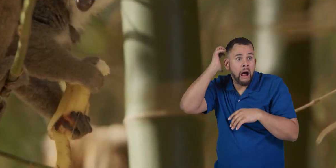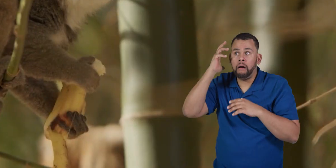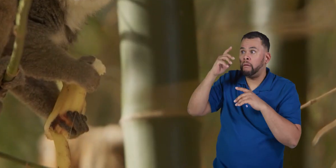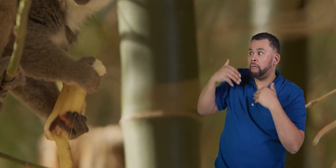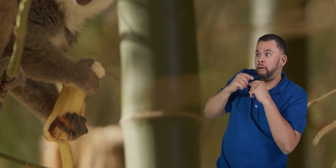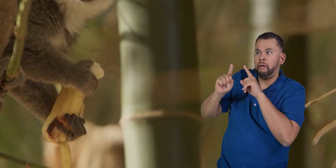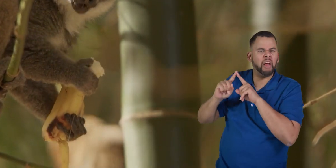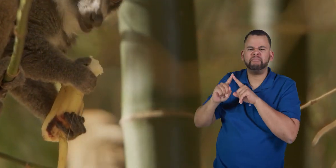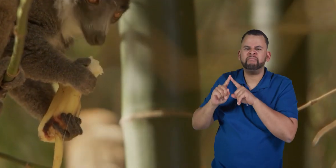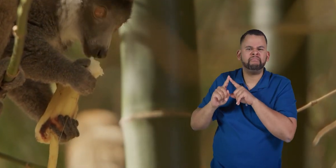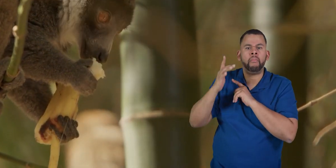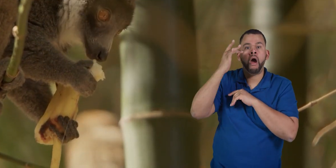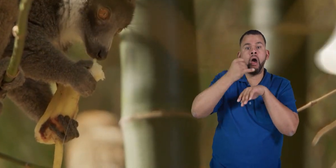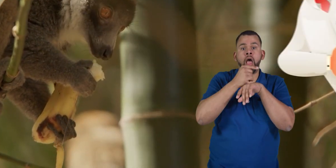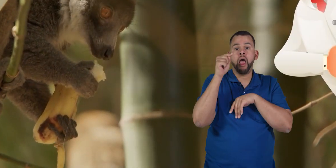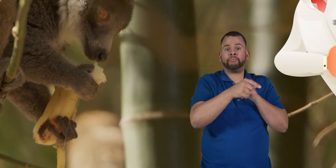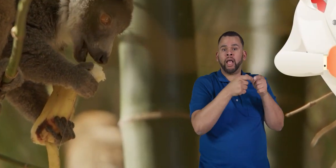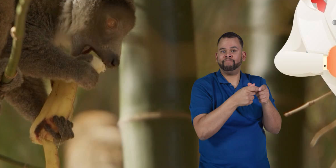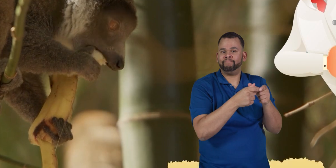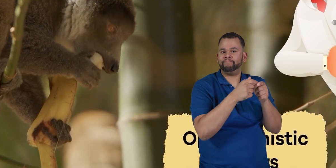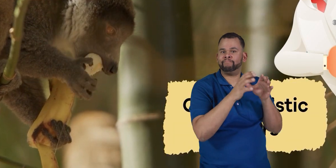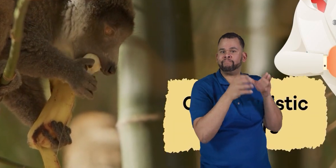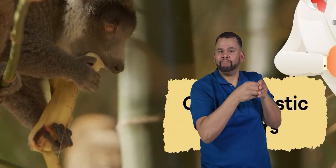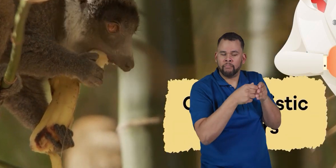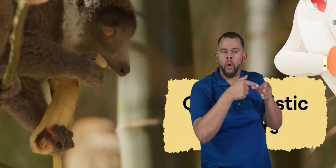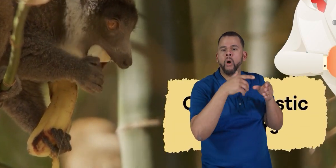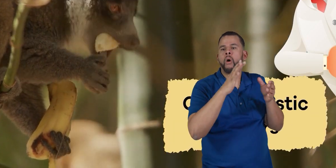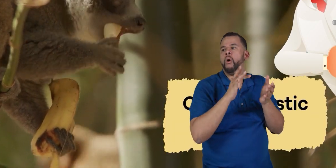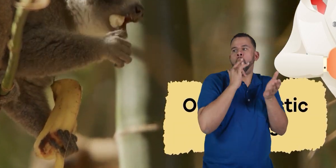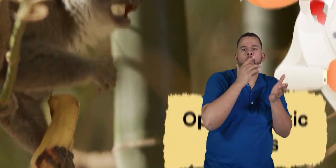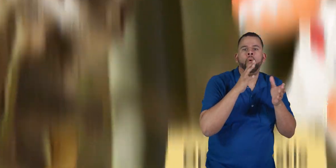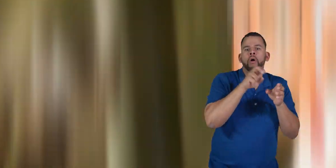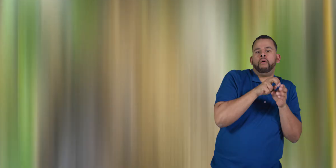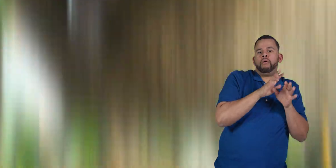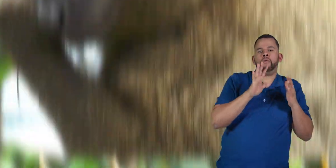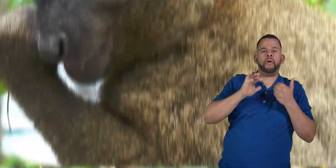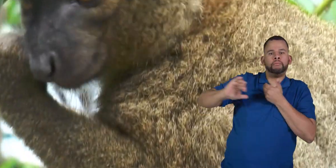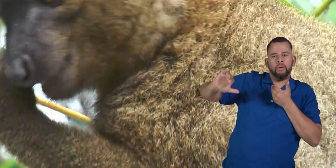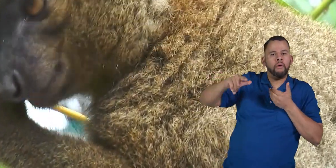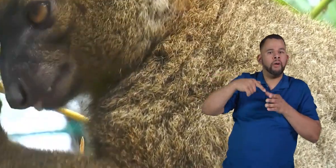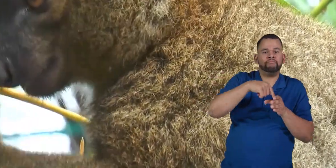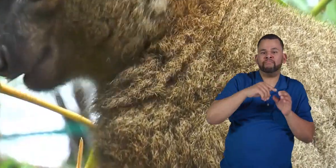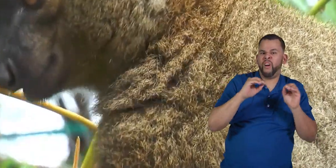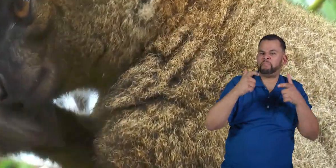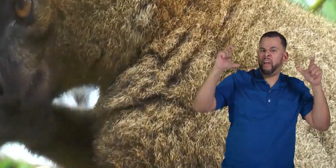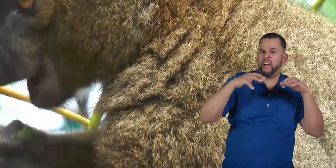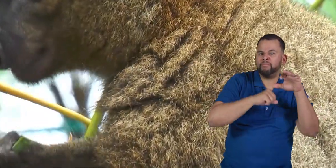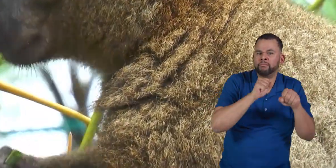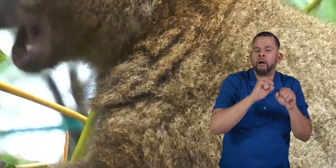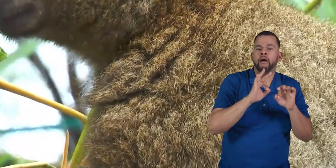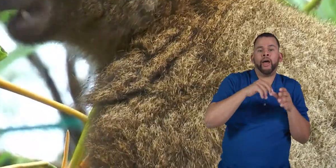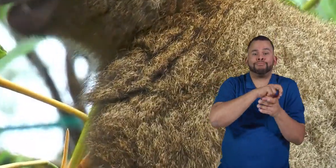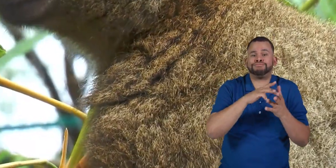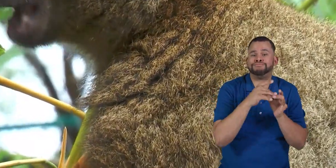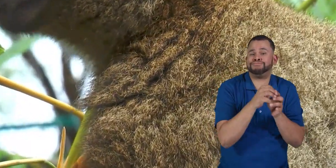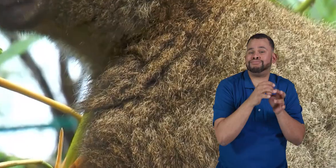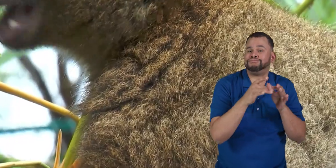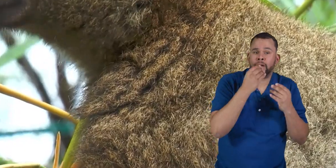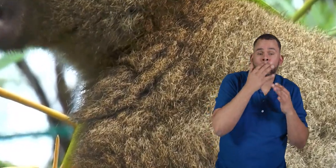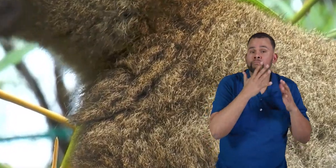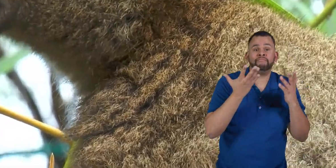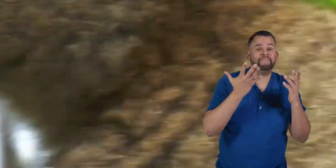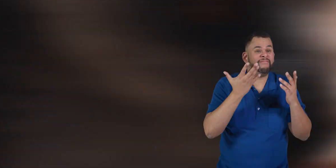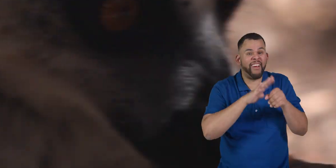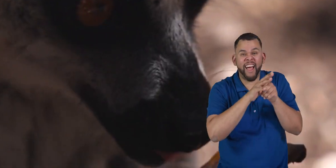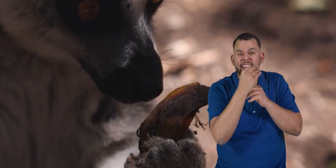instead they are what scientists call opportunistic feeders this means they eat whatever food they can find without too